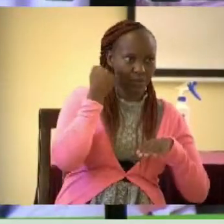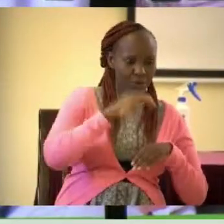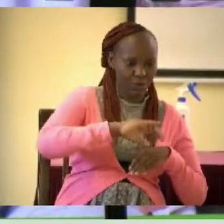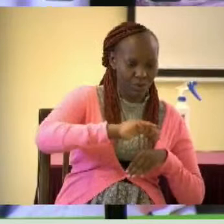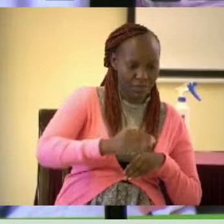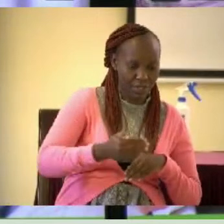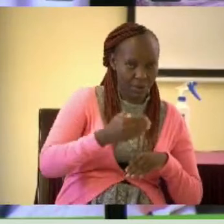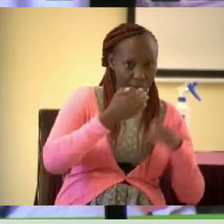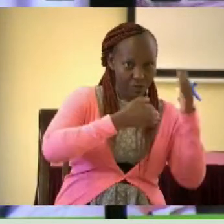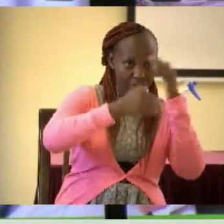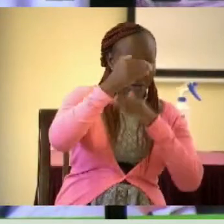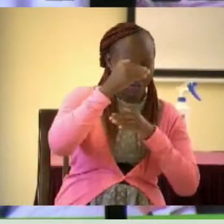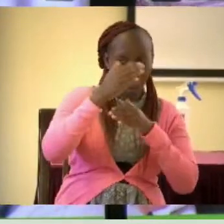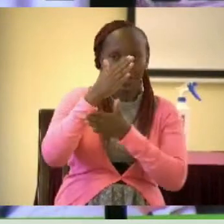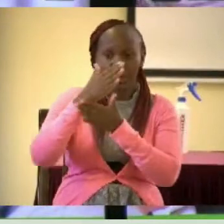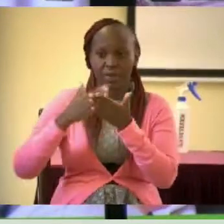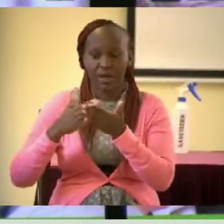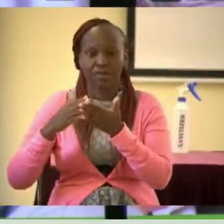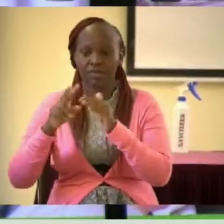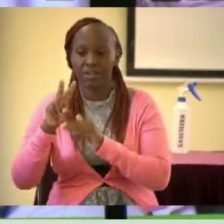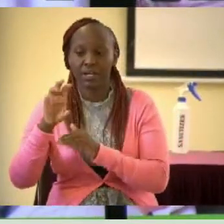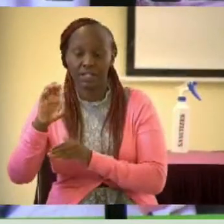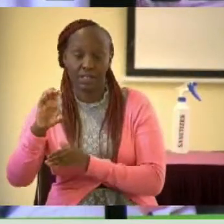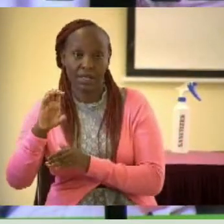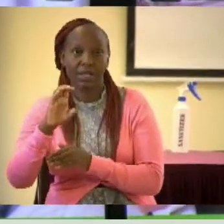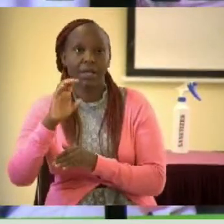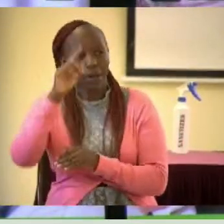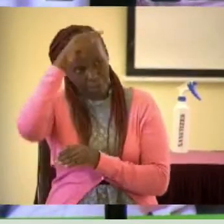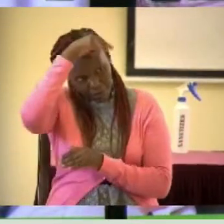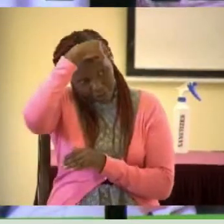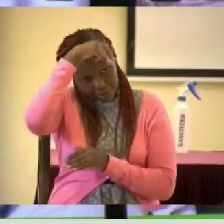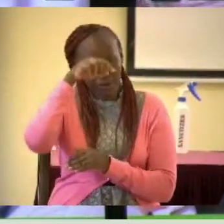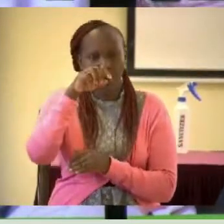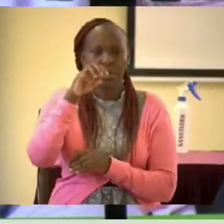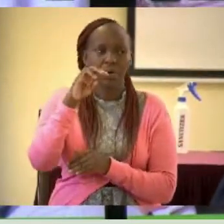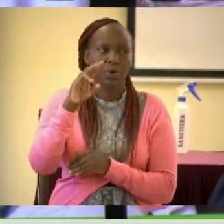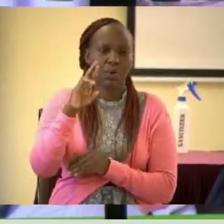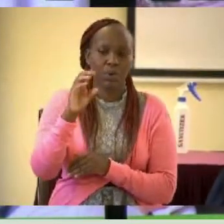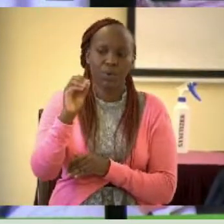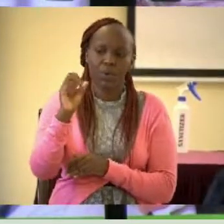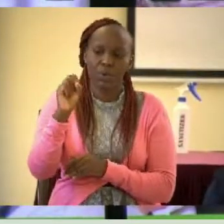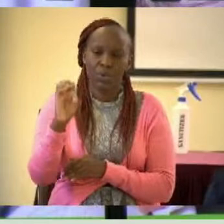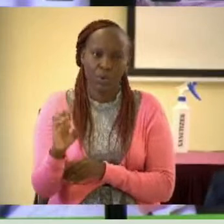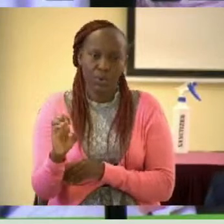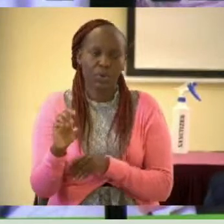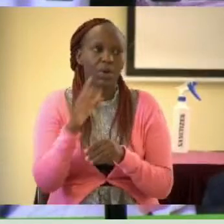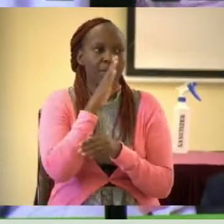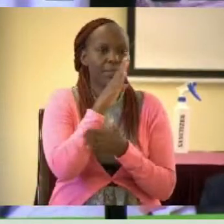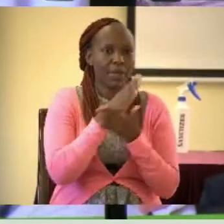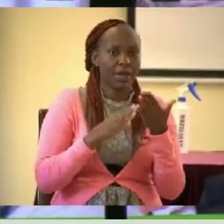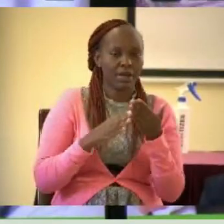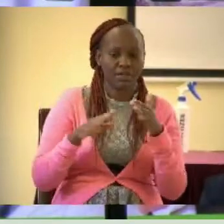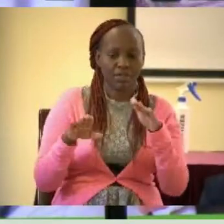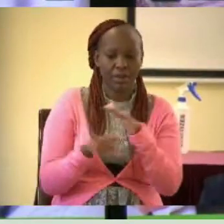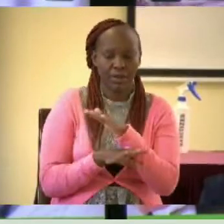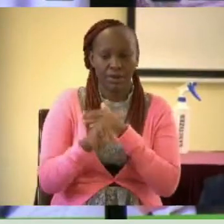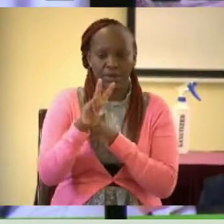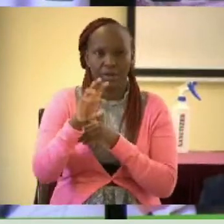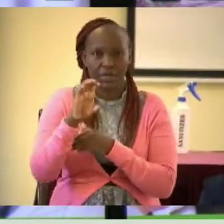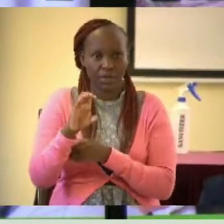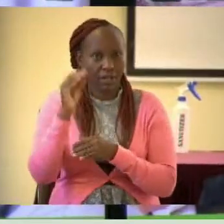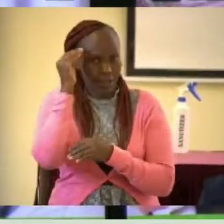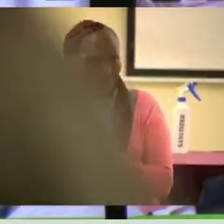Campus, on behalf of our Vice Chancellor, Professor Rose Monya, on behalf of the Deputy Vice Chancellor,